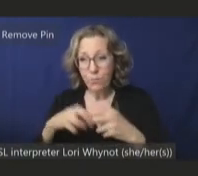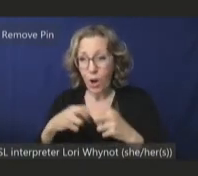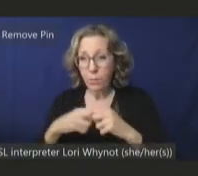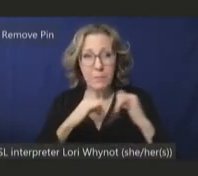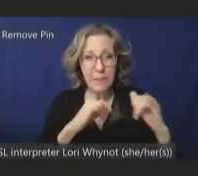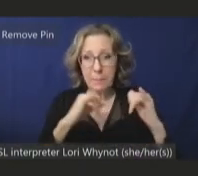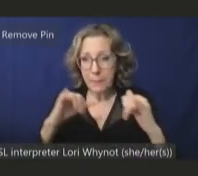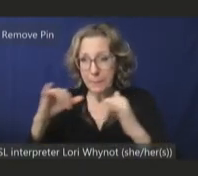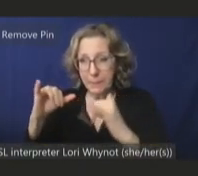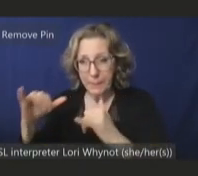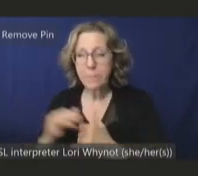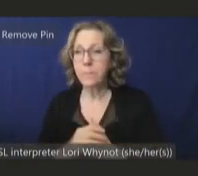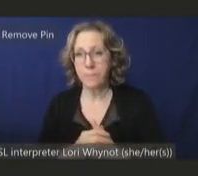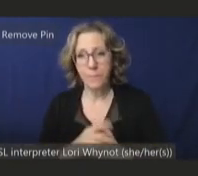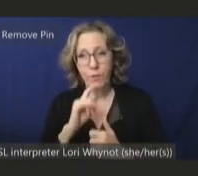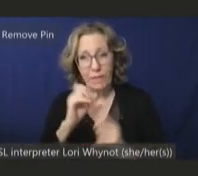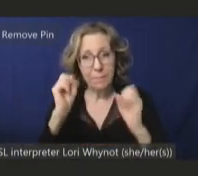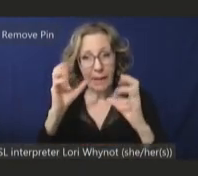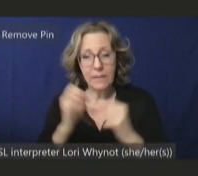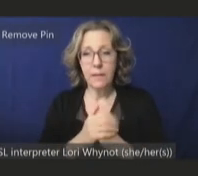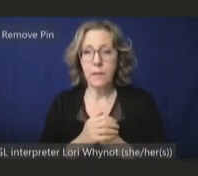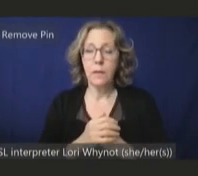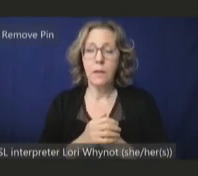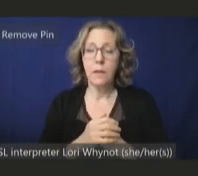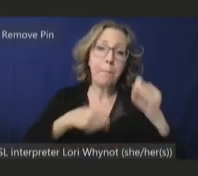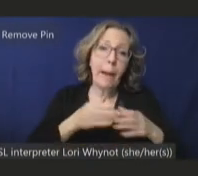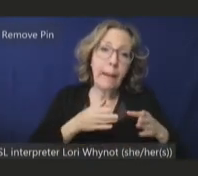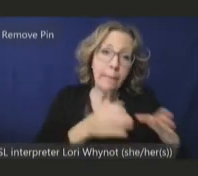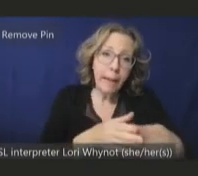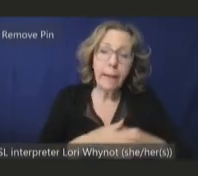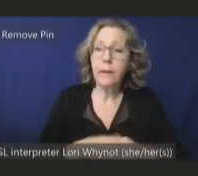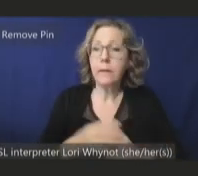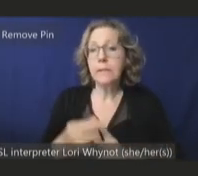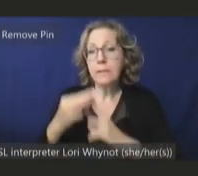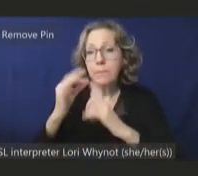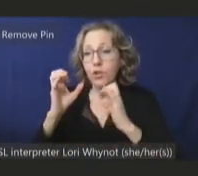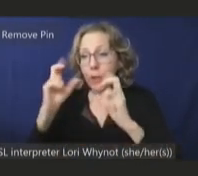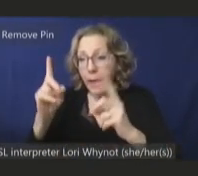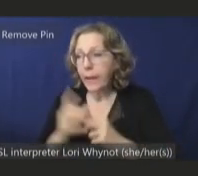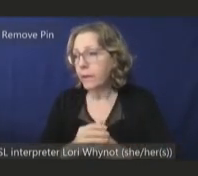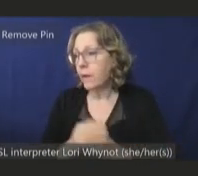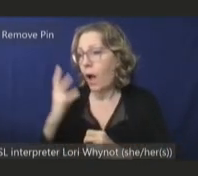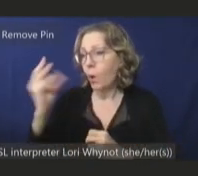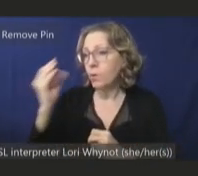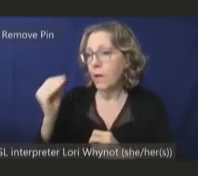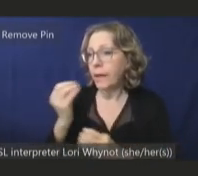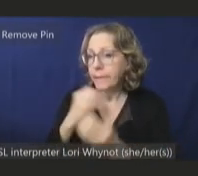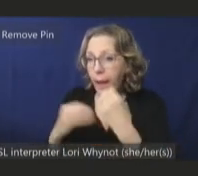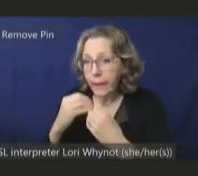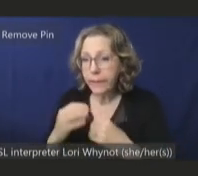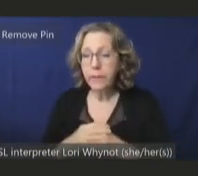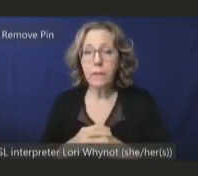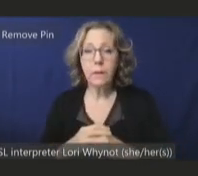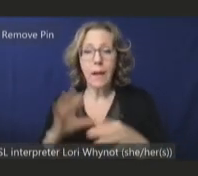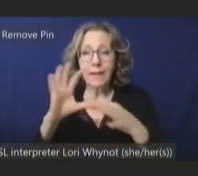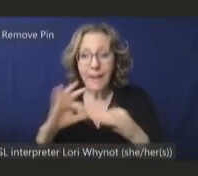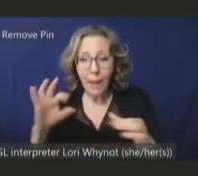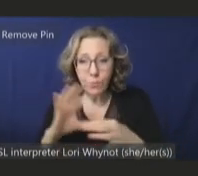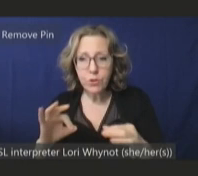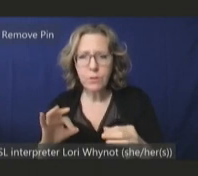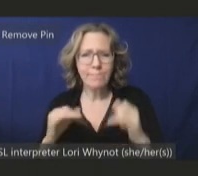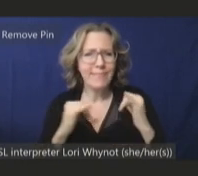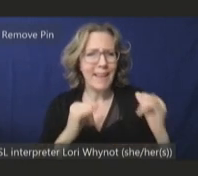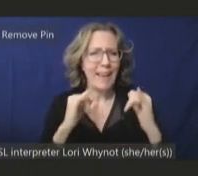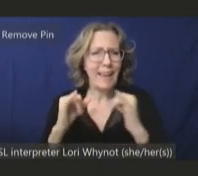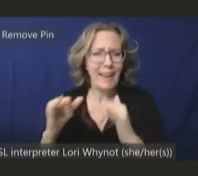or special education or outdoor dining, captions. There are just so many issues that we have in common